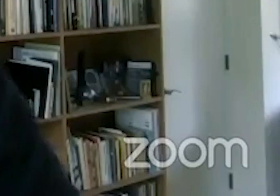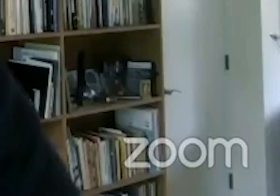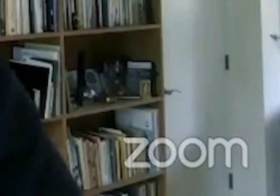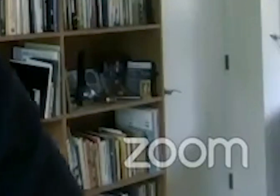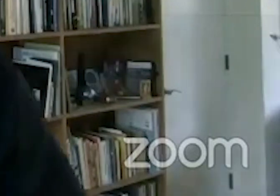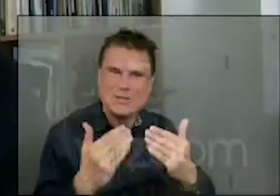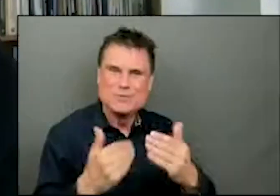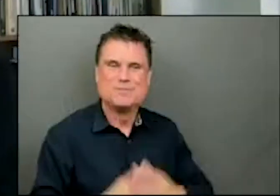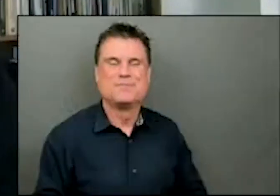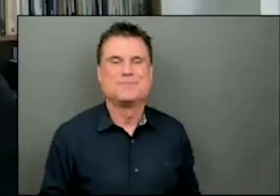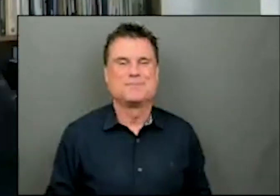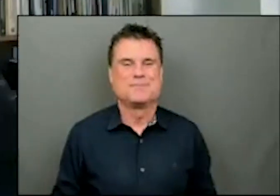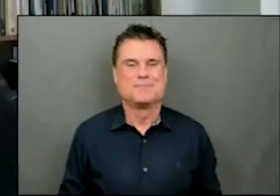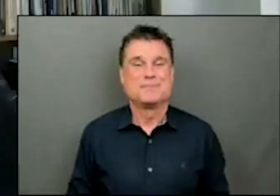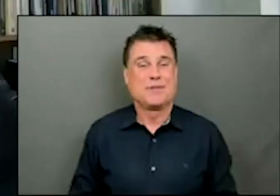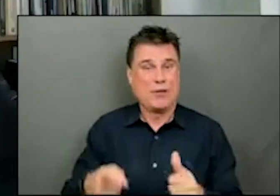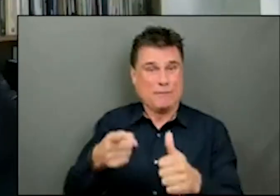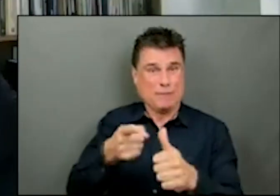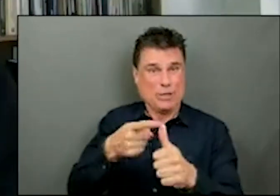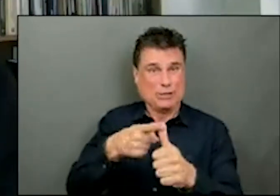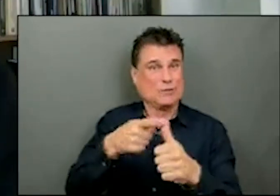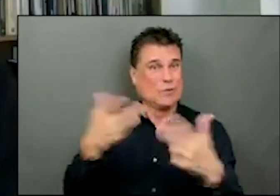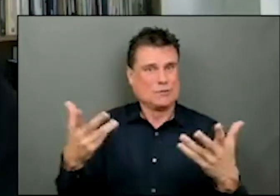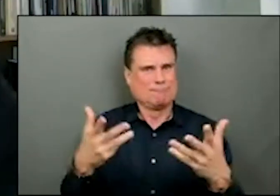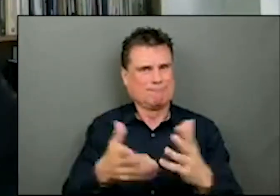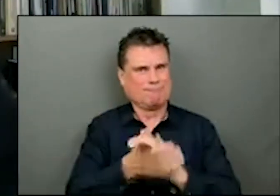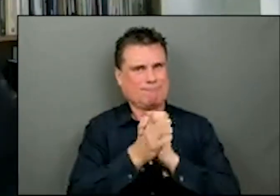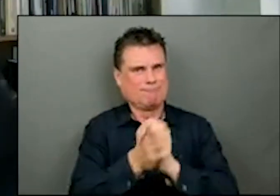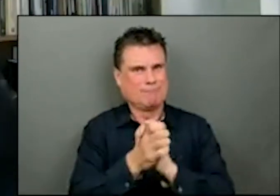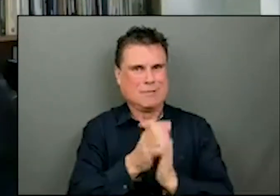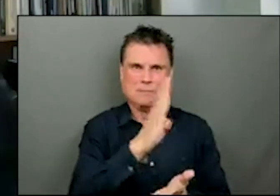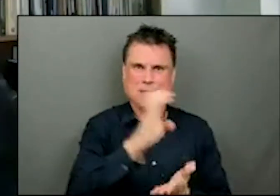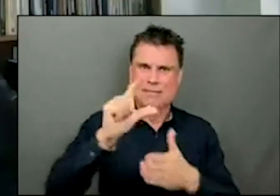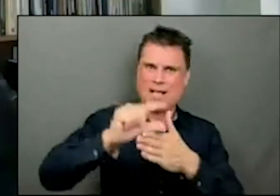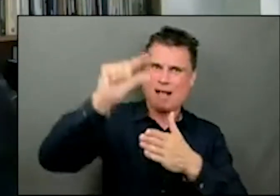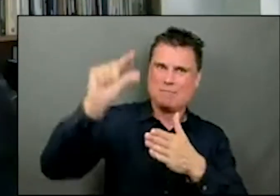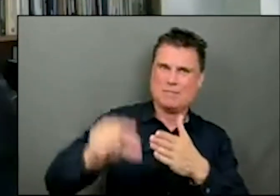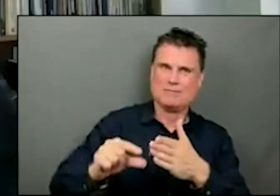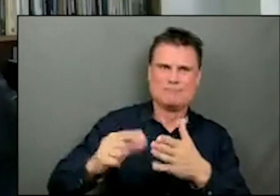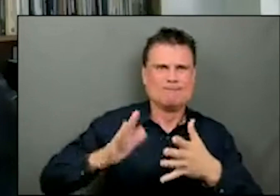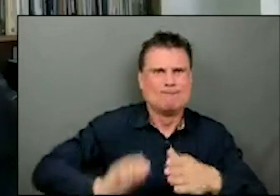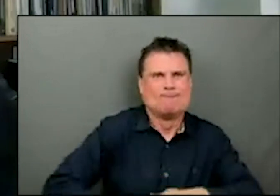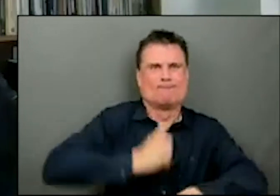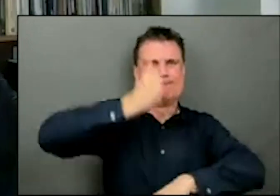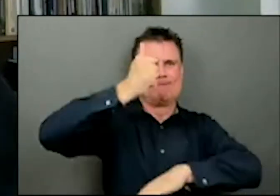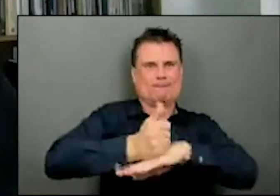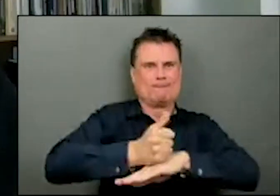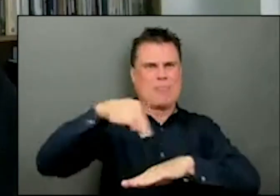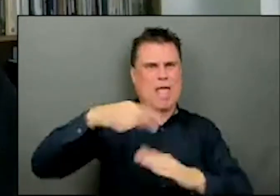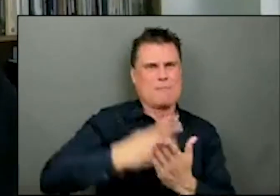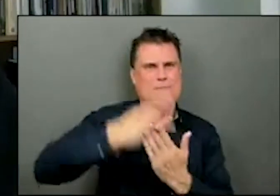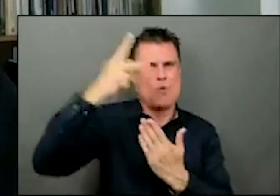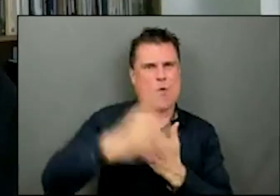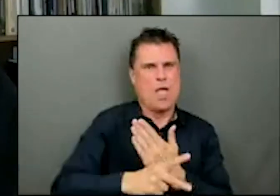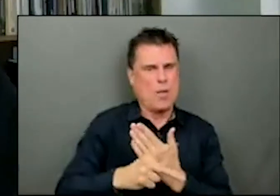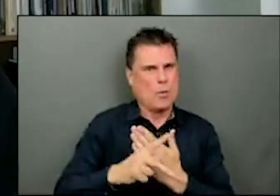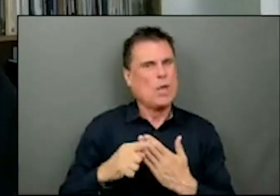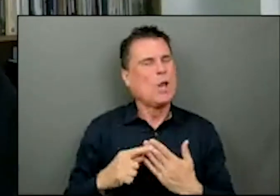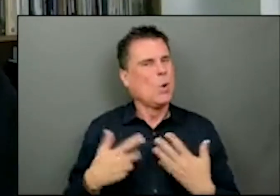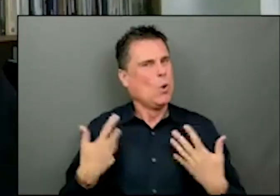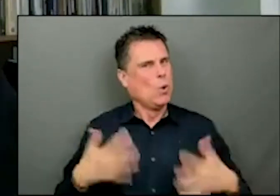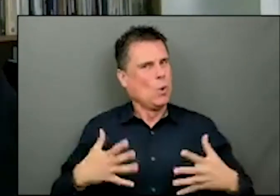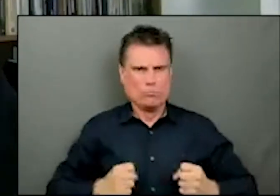I congratulate the government of British Columbia for launching InBC. This is a bold step towards creating a